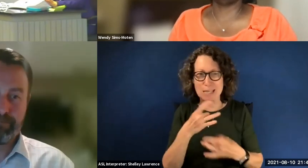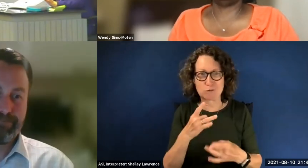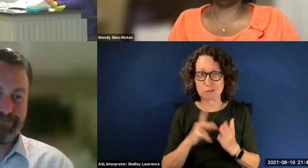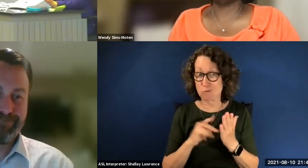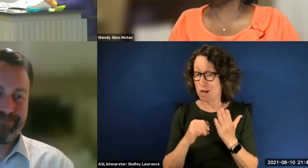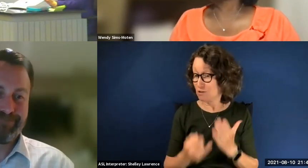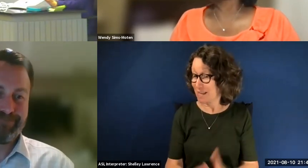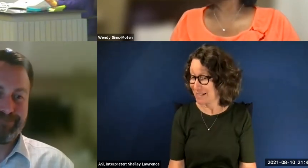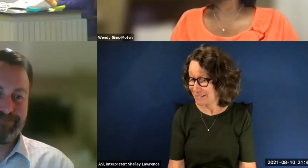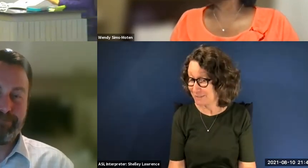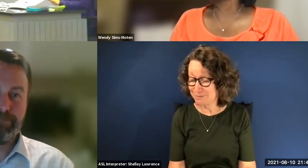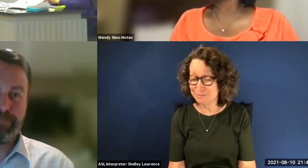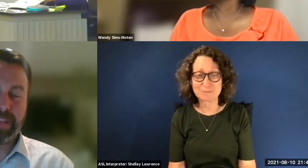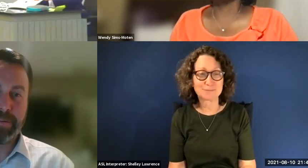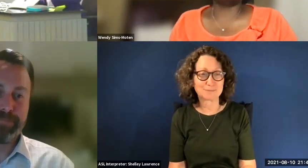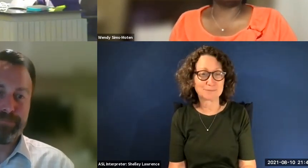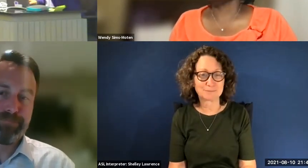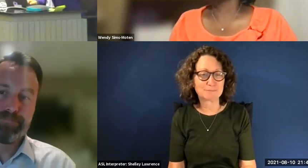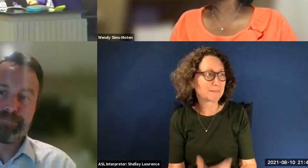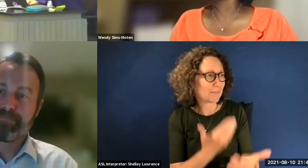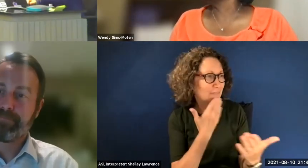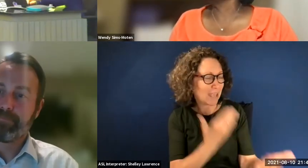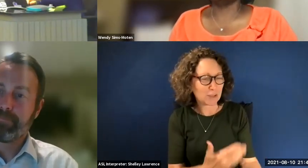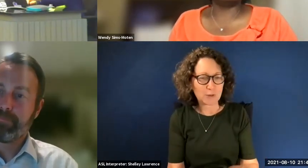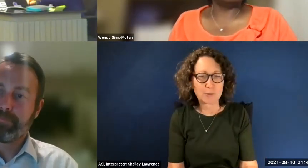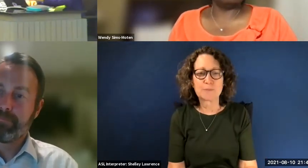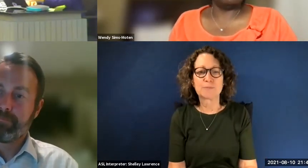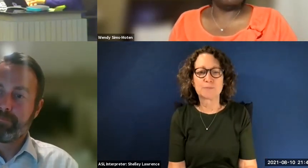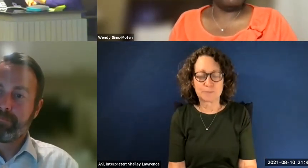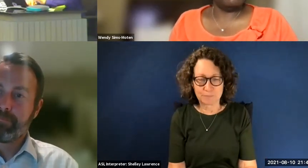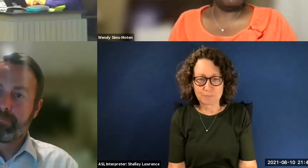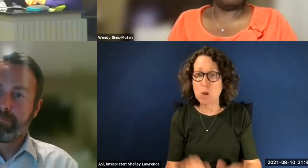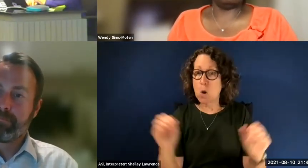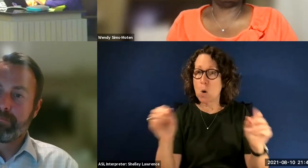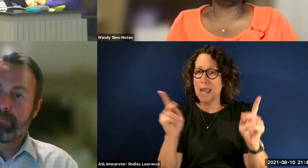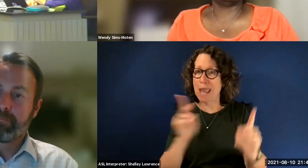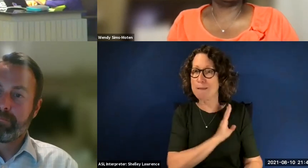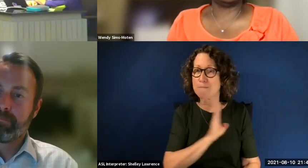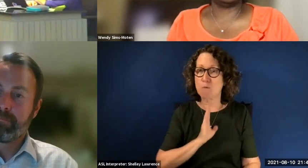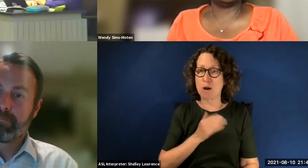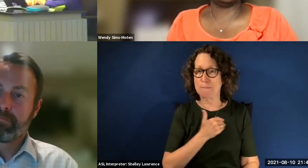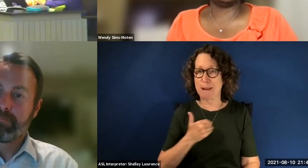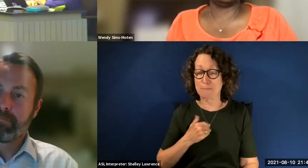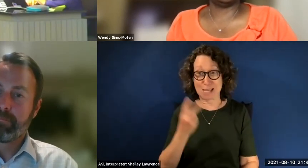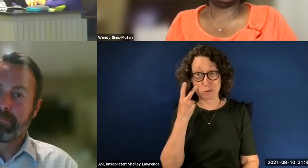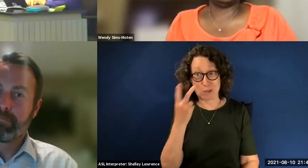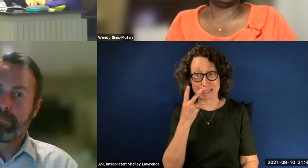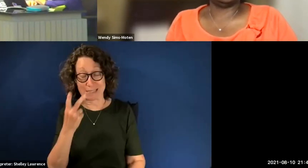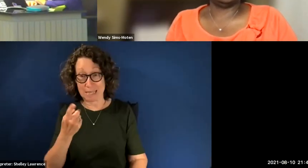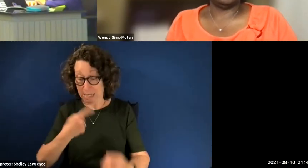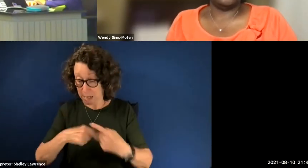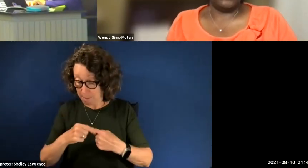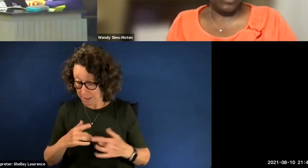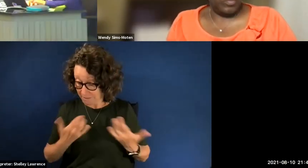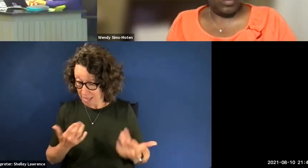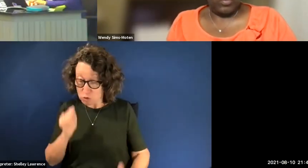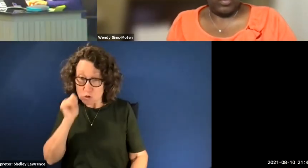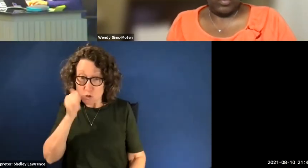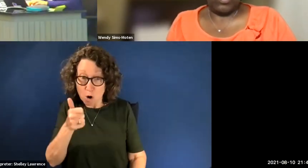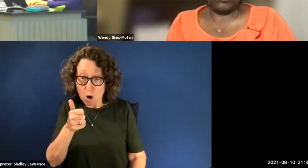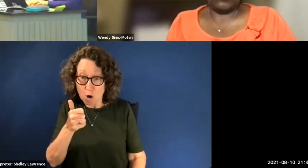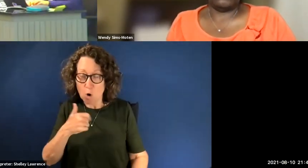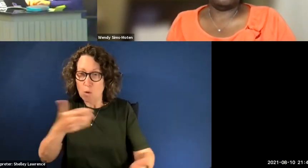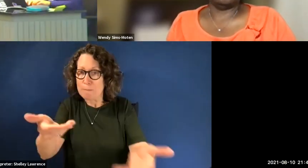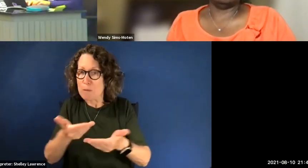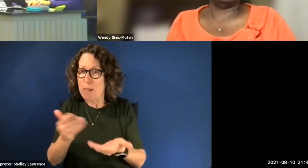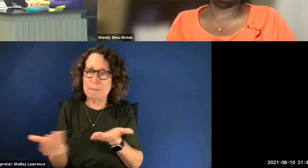project. Thank you. Thank you. Okay, board members, as you can see in coming events, tomorrow we will be welcoming all